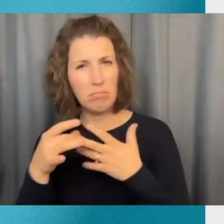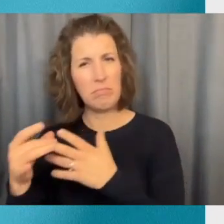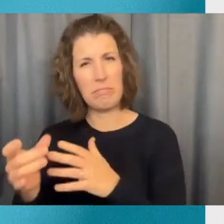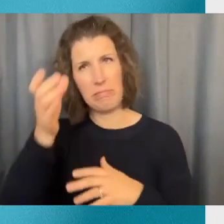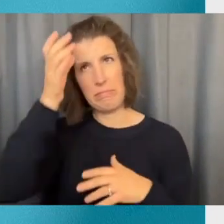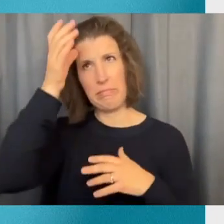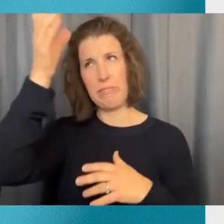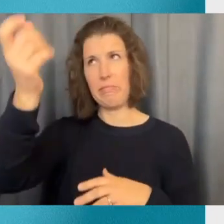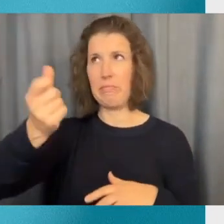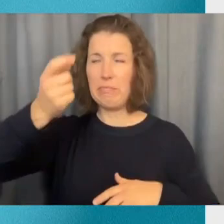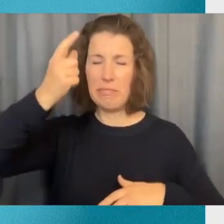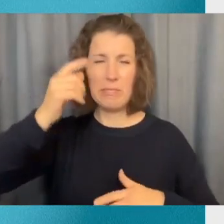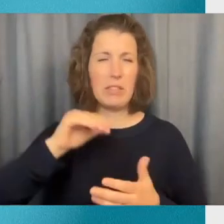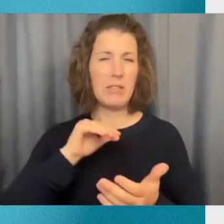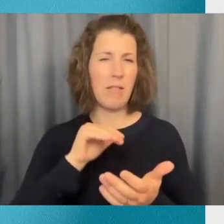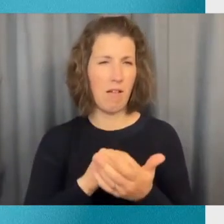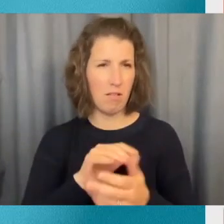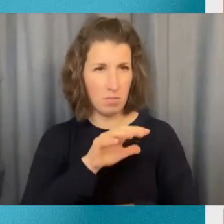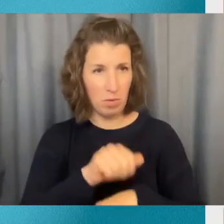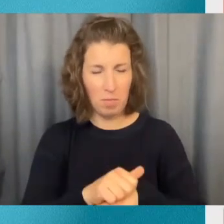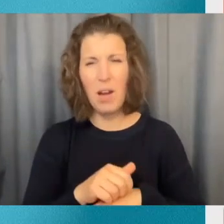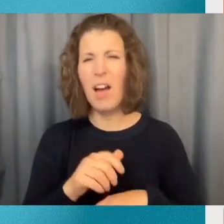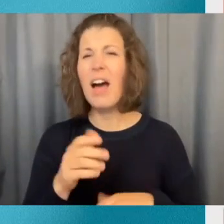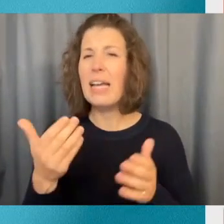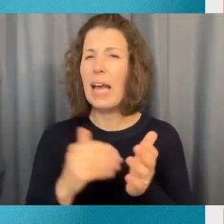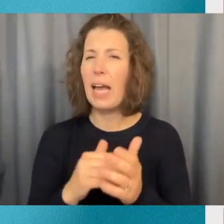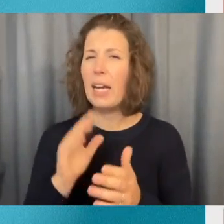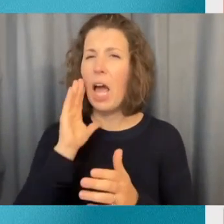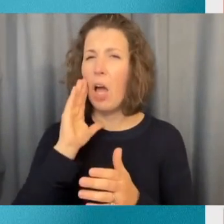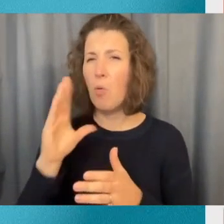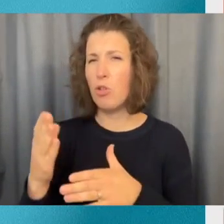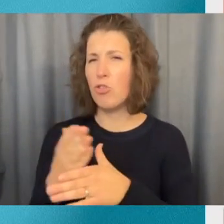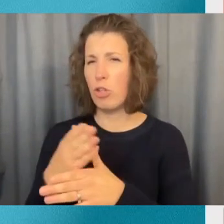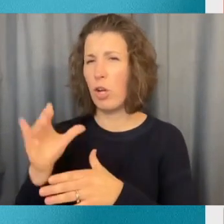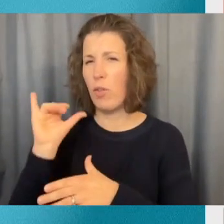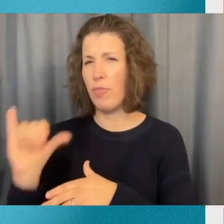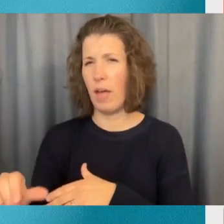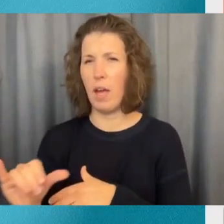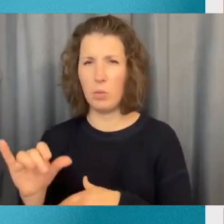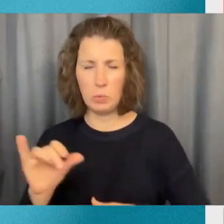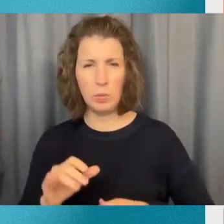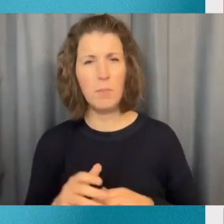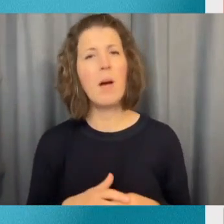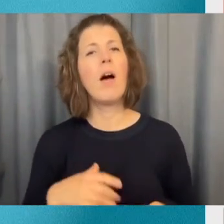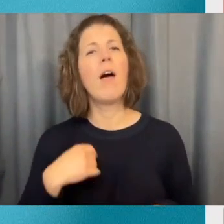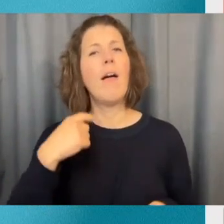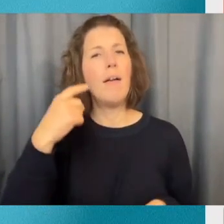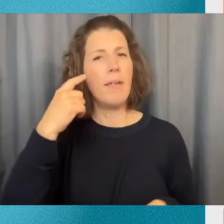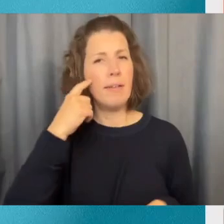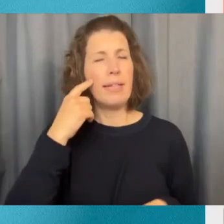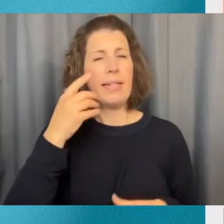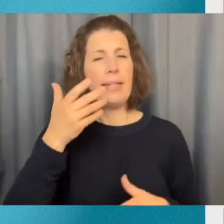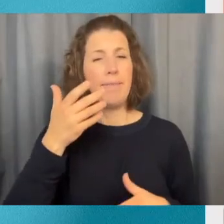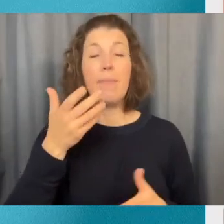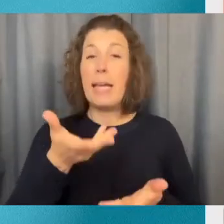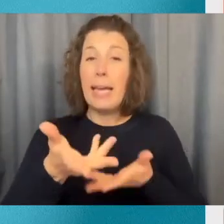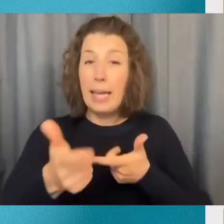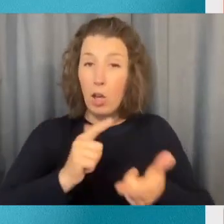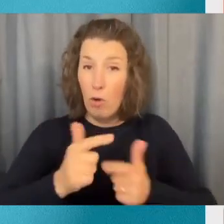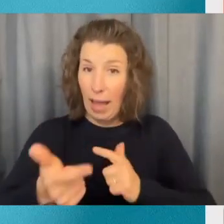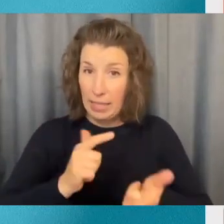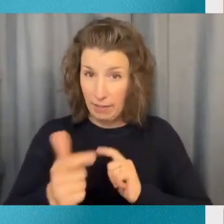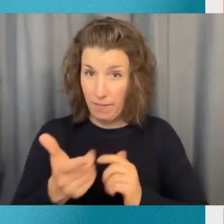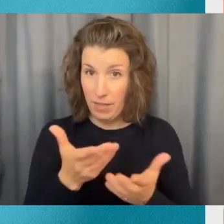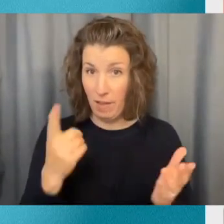I'll put a screenshot of this on our joint Padlet, so you'll have it if you're interested. But I thought an interactive thing for us to do, and this is where I'm going to have you